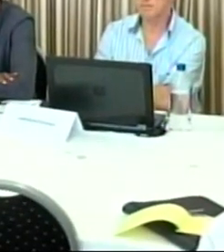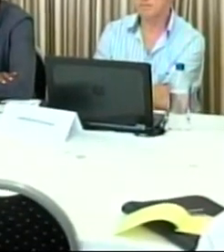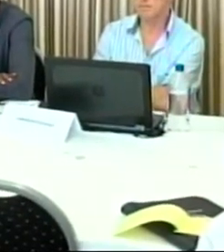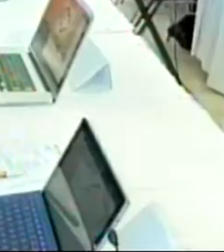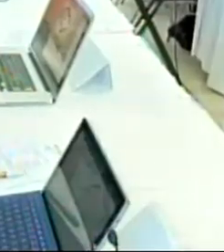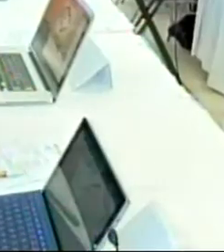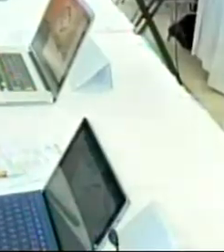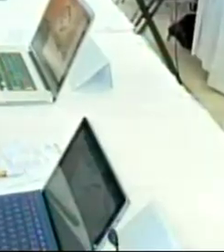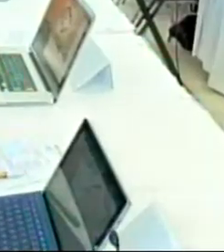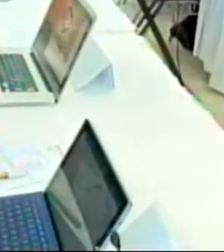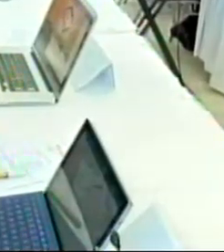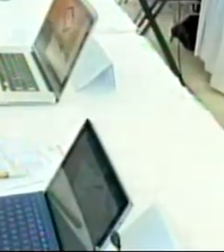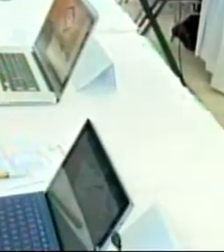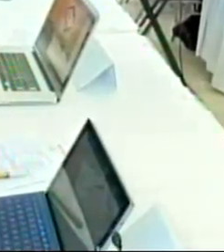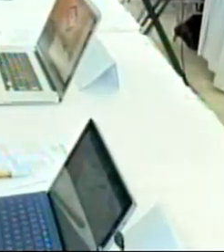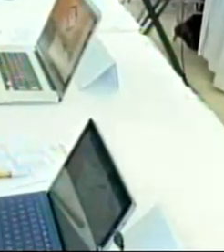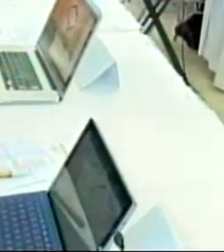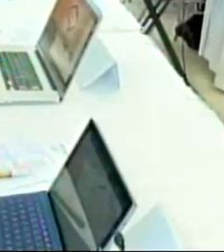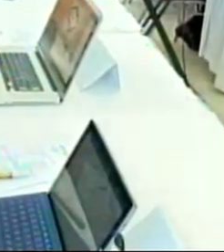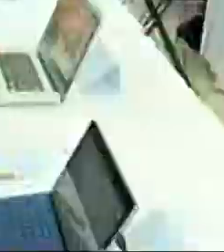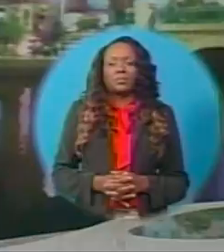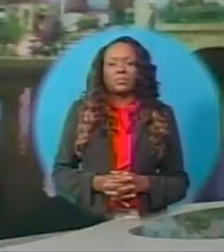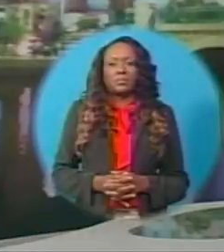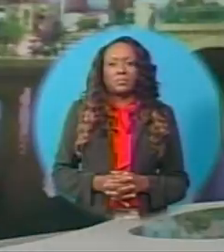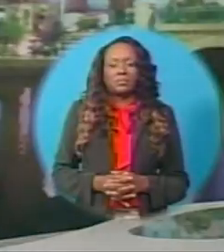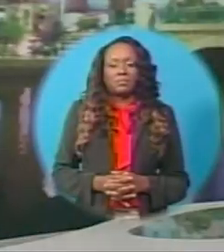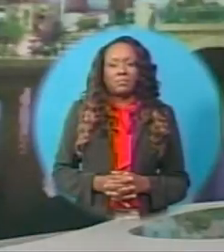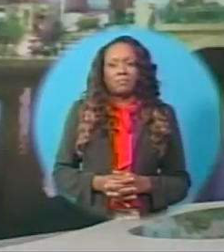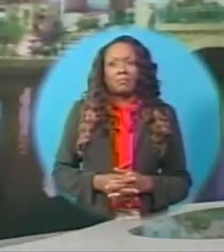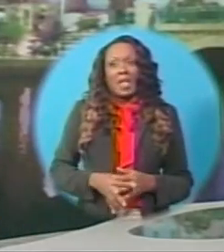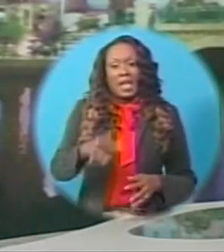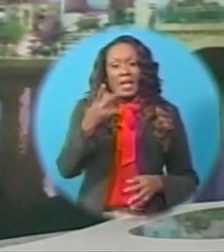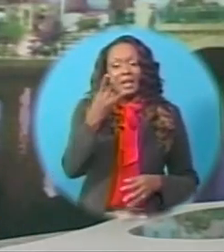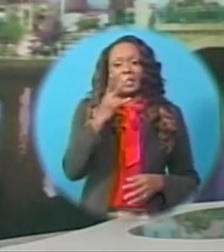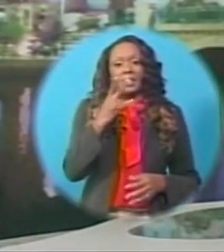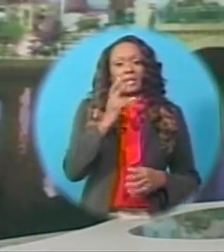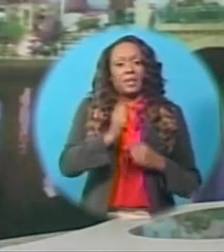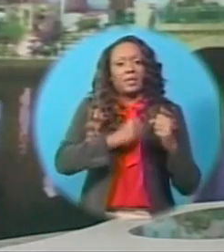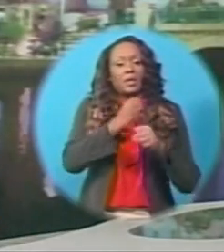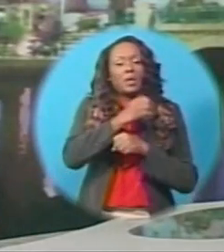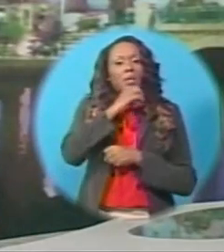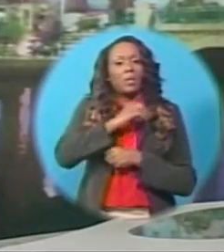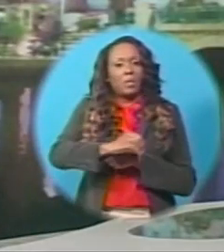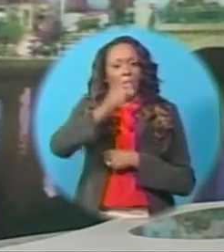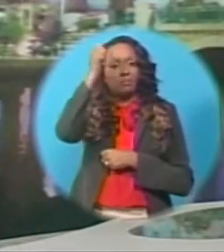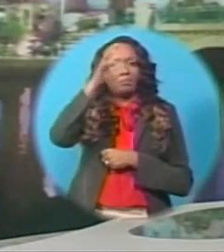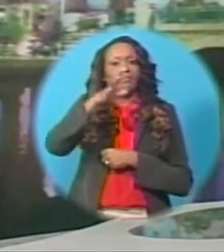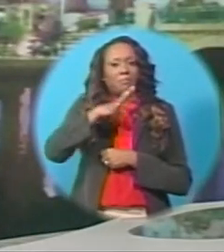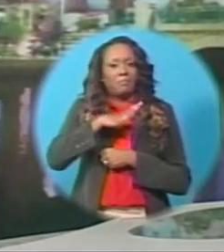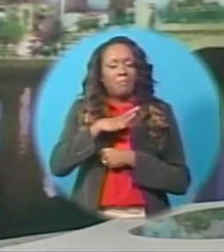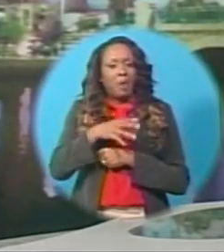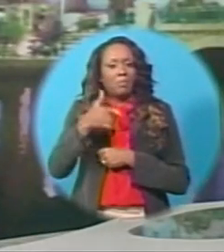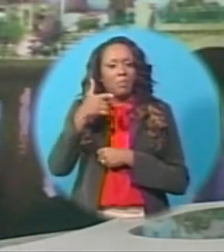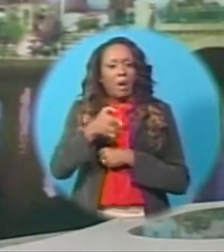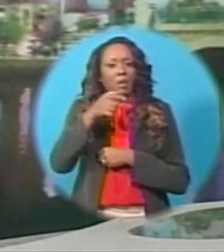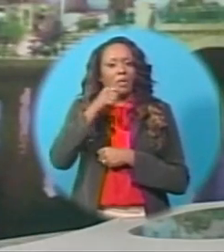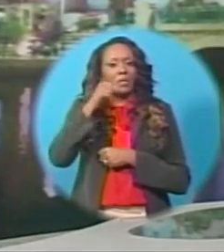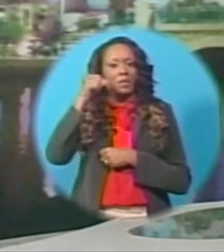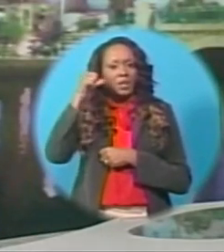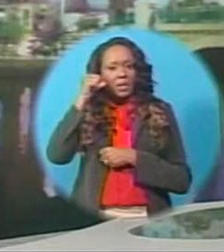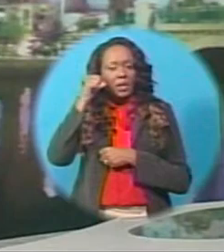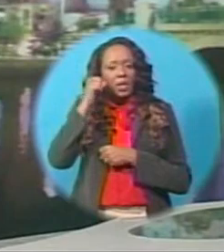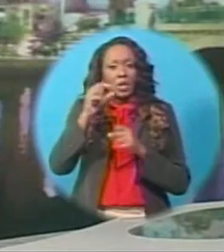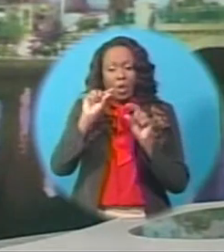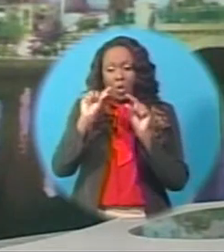years. Sean Farrell, CBC News. A 17-year-old is nursing gunshot injuries after an altercation with a group